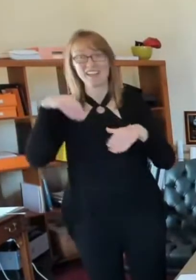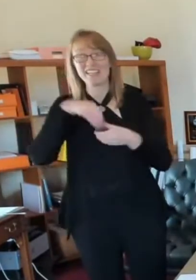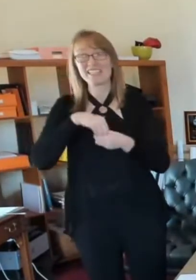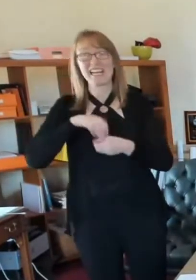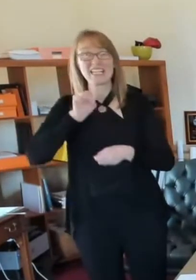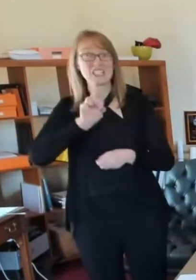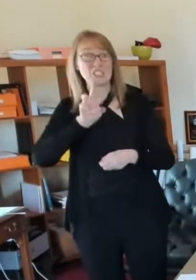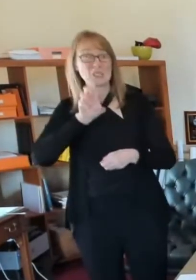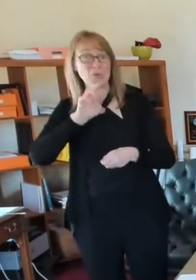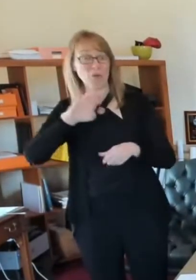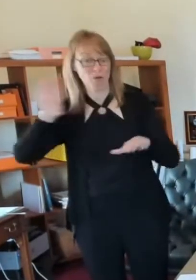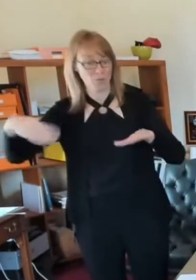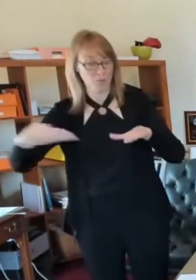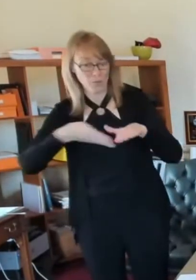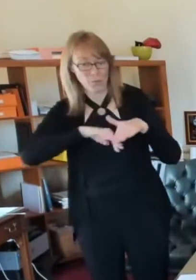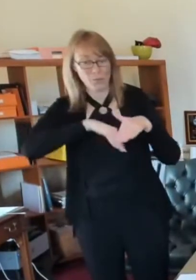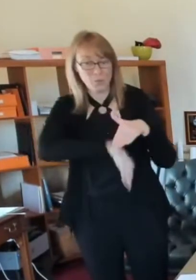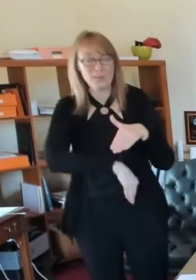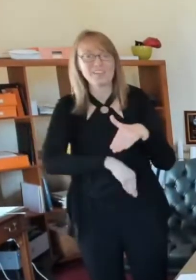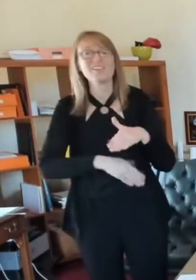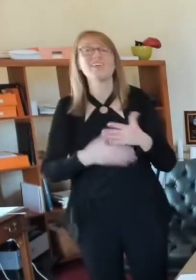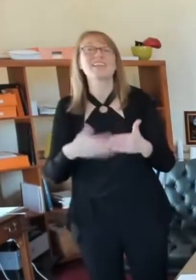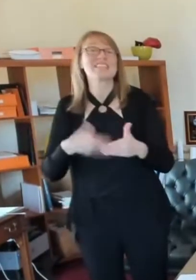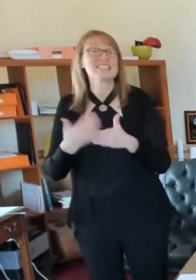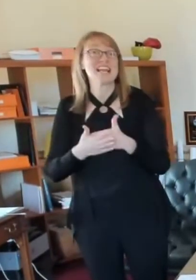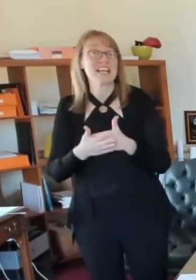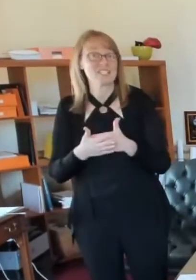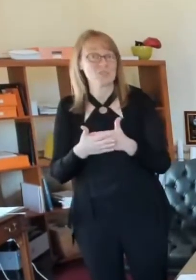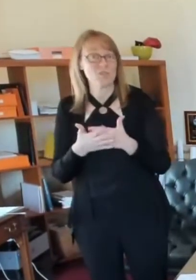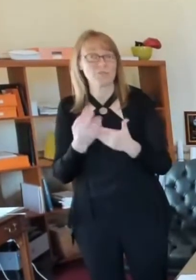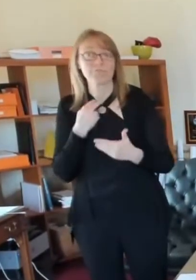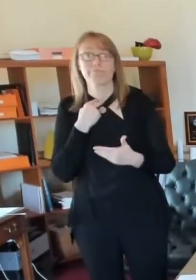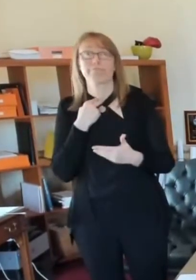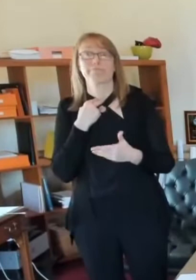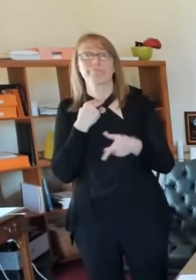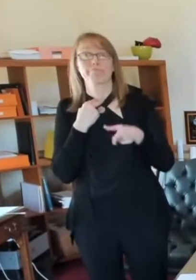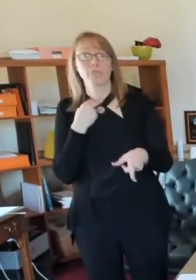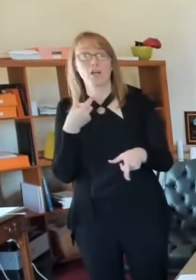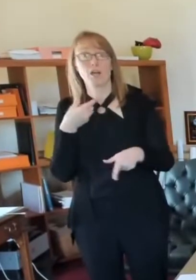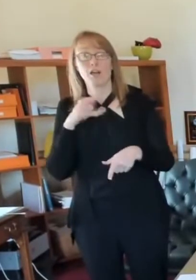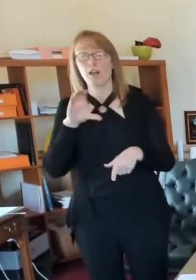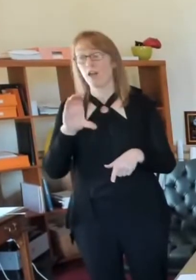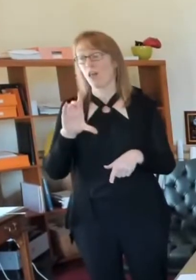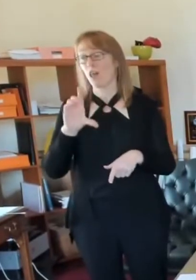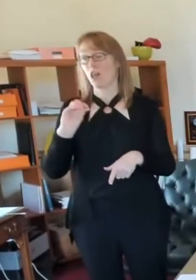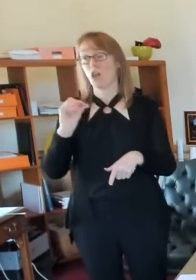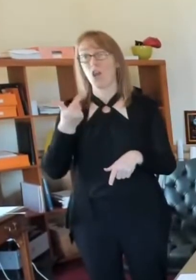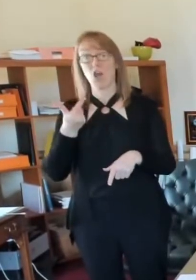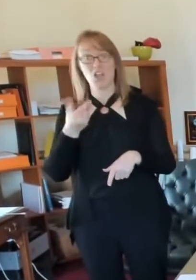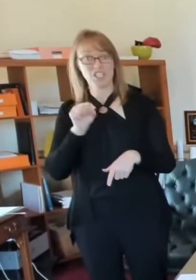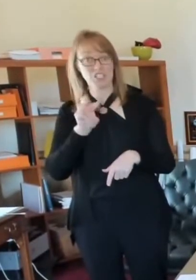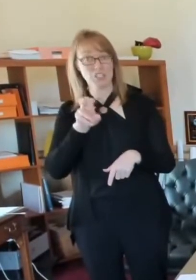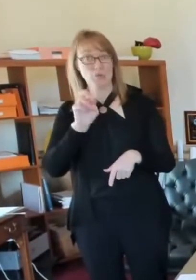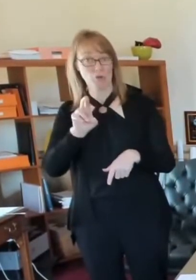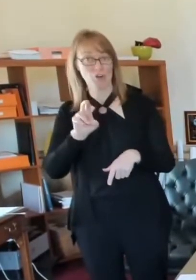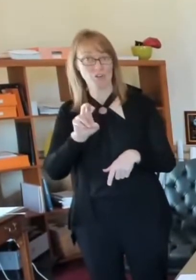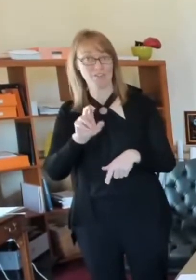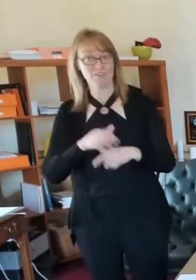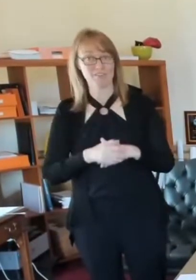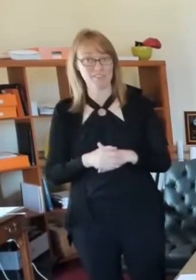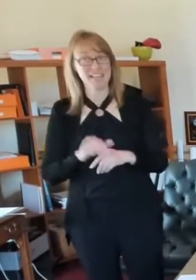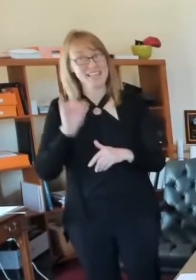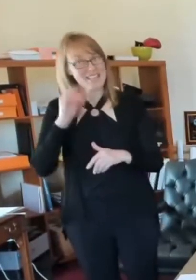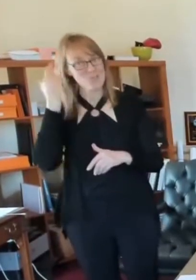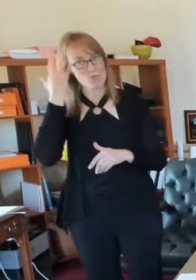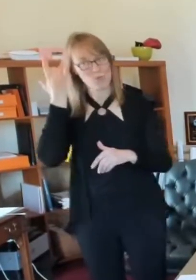a lot of leaves and they're going into the sewer, the next thing you've got is a clogged up sewer. So that's why we pick up leaves and try to